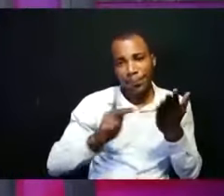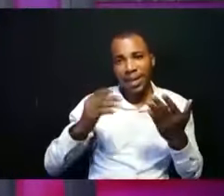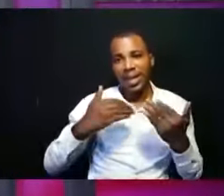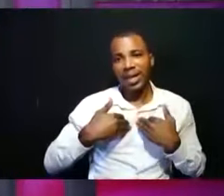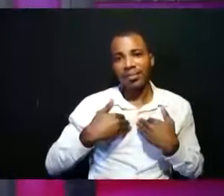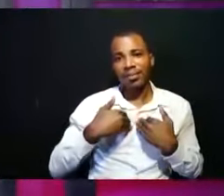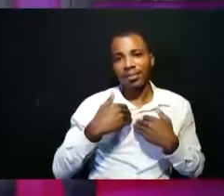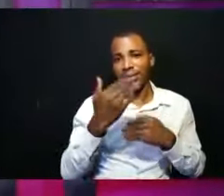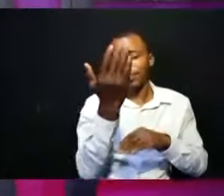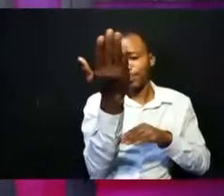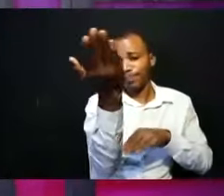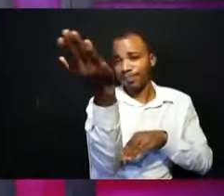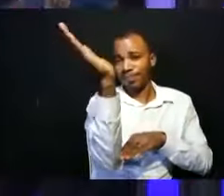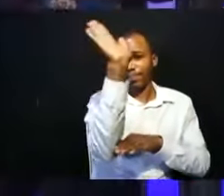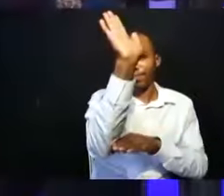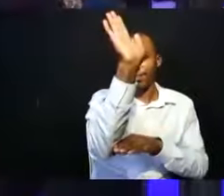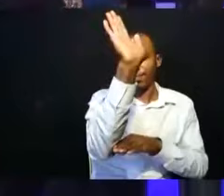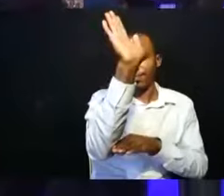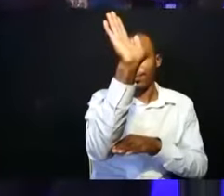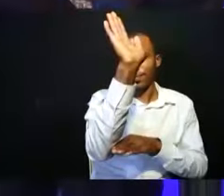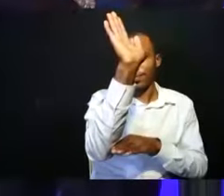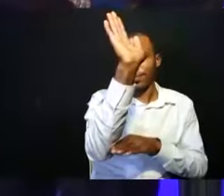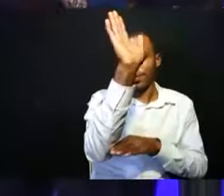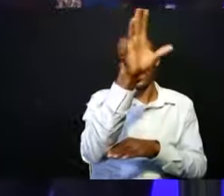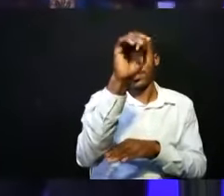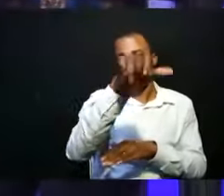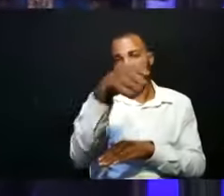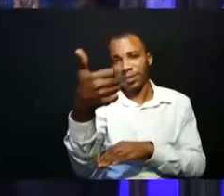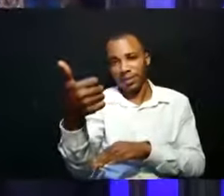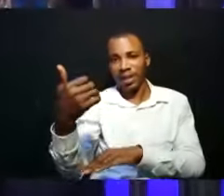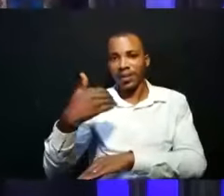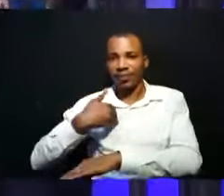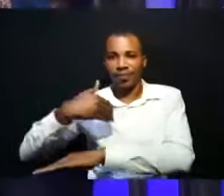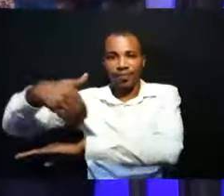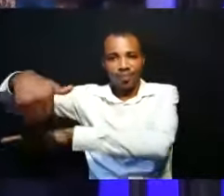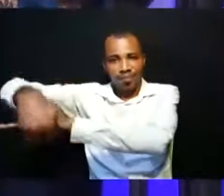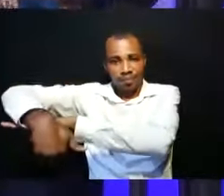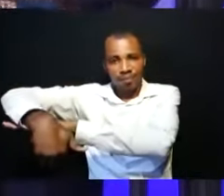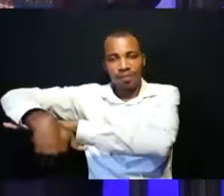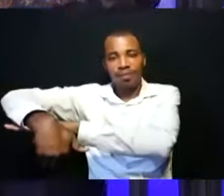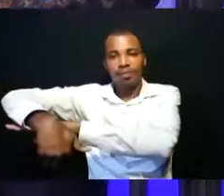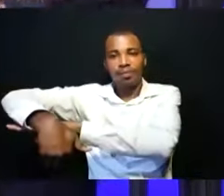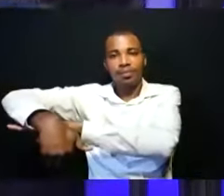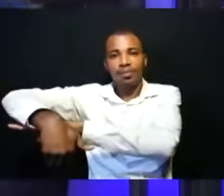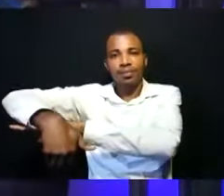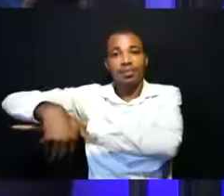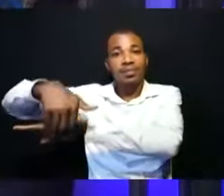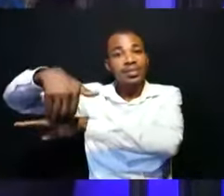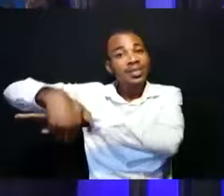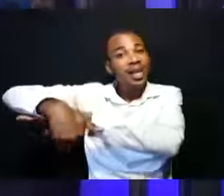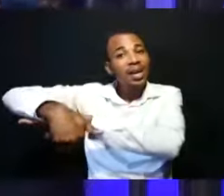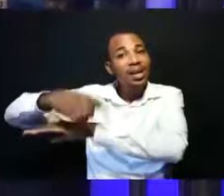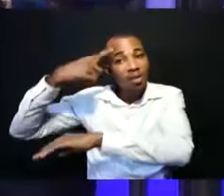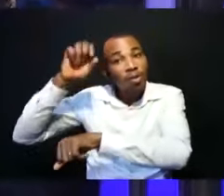and the part we call the night. The night is not for